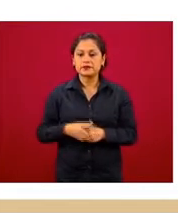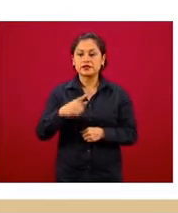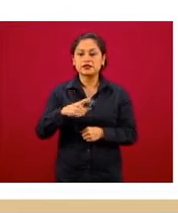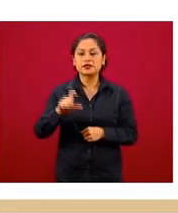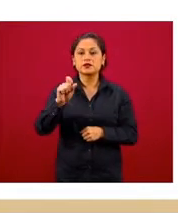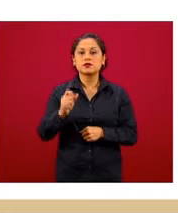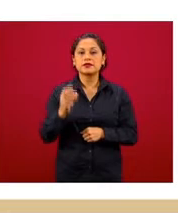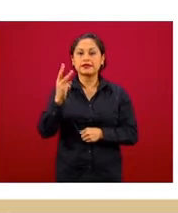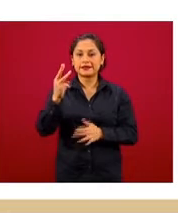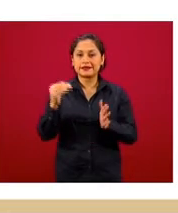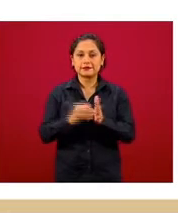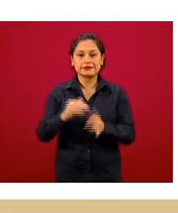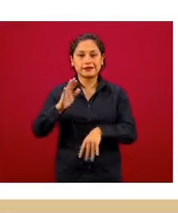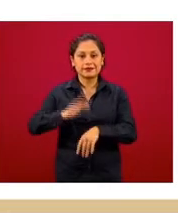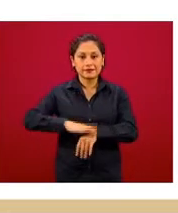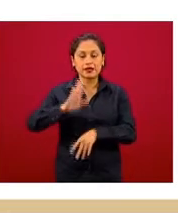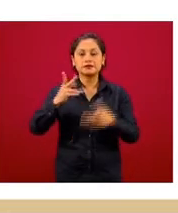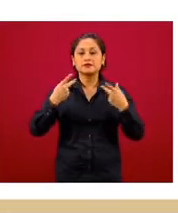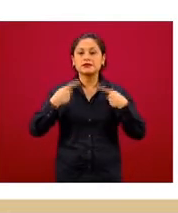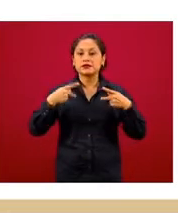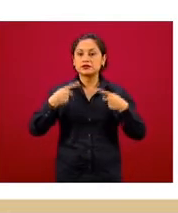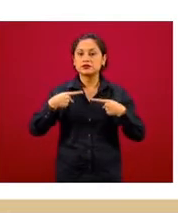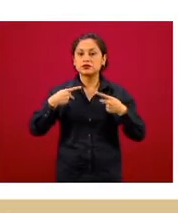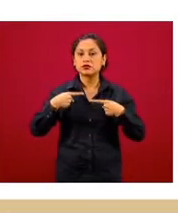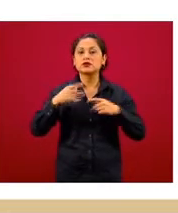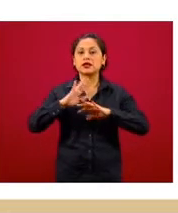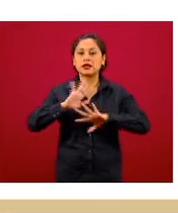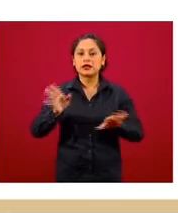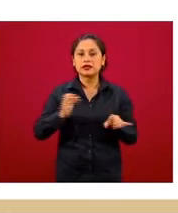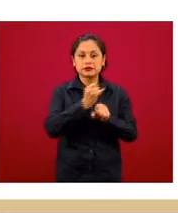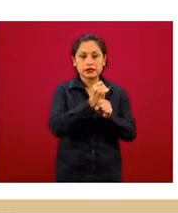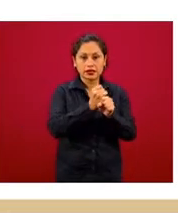than 123,000 people who have been tested.